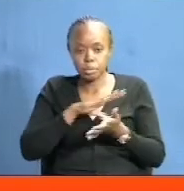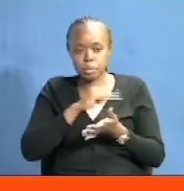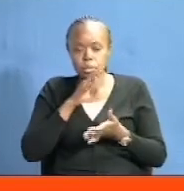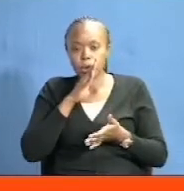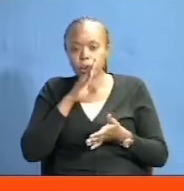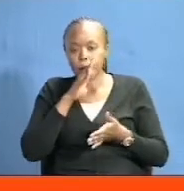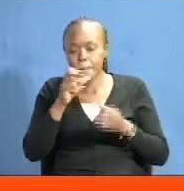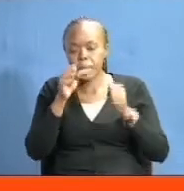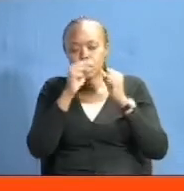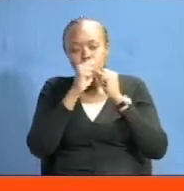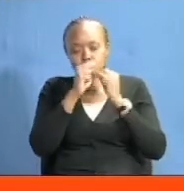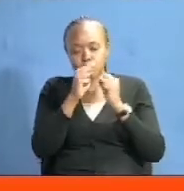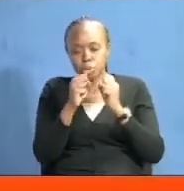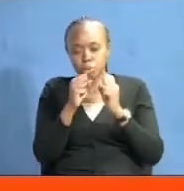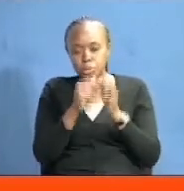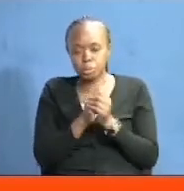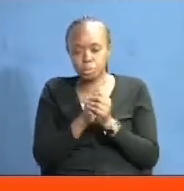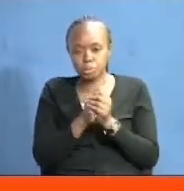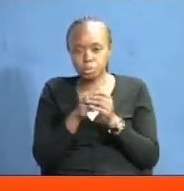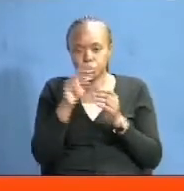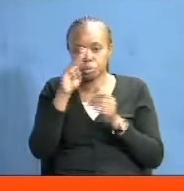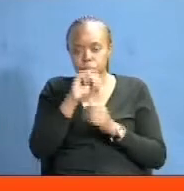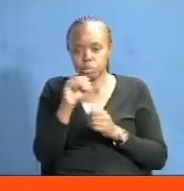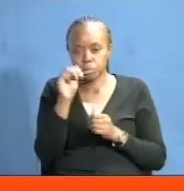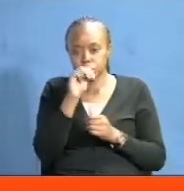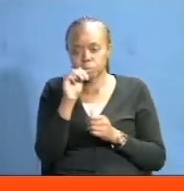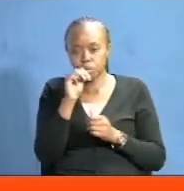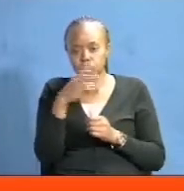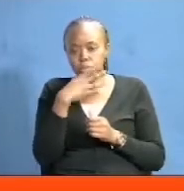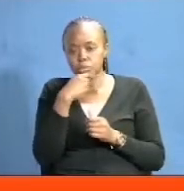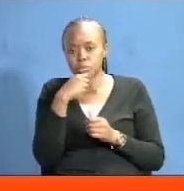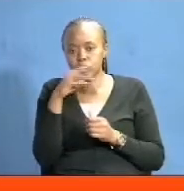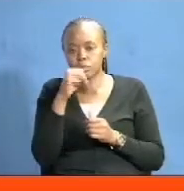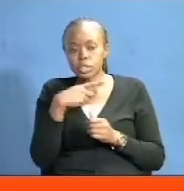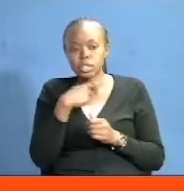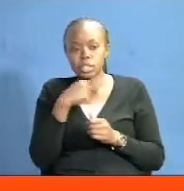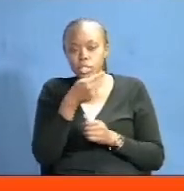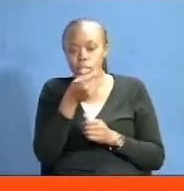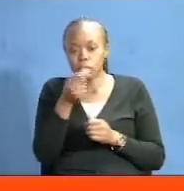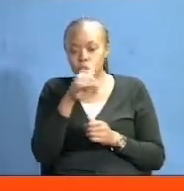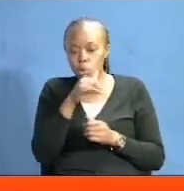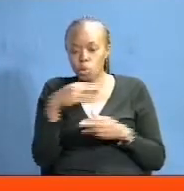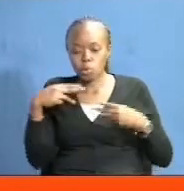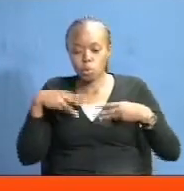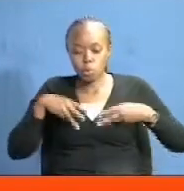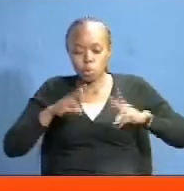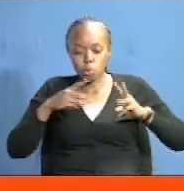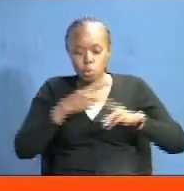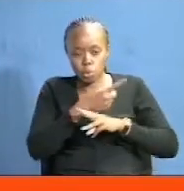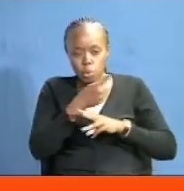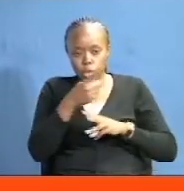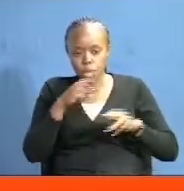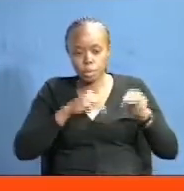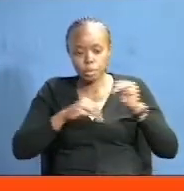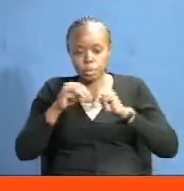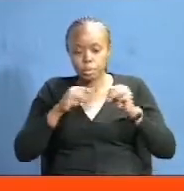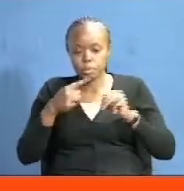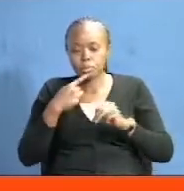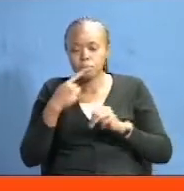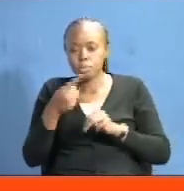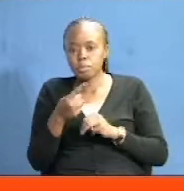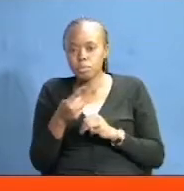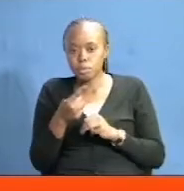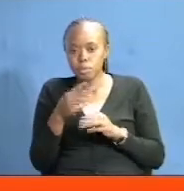assertive. Now, Maurice, well answered. I really like the way you articulating these matters.